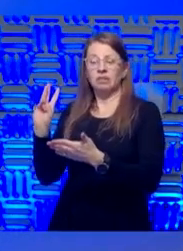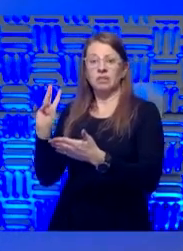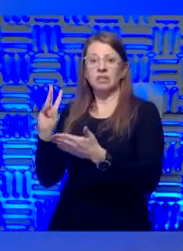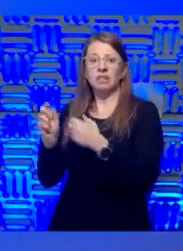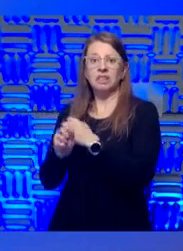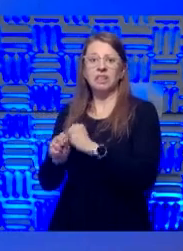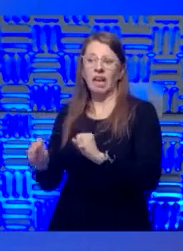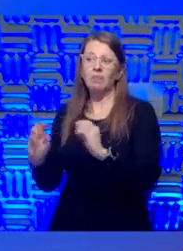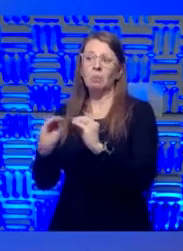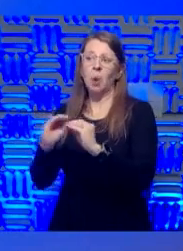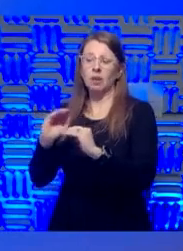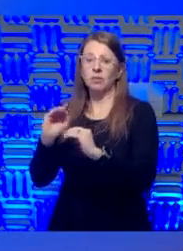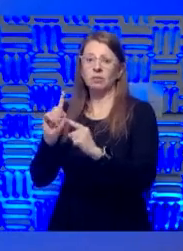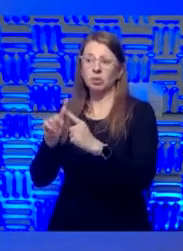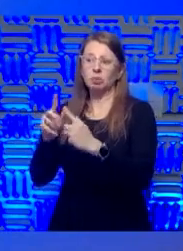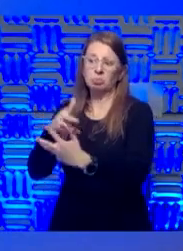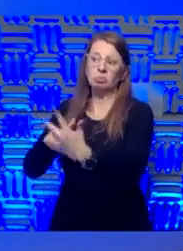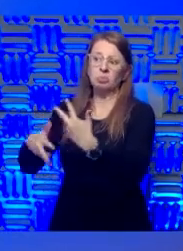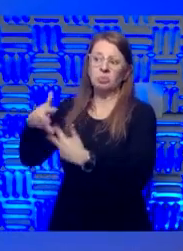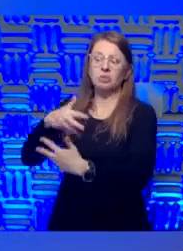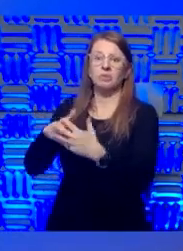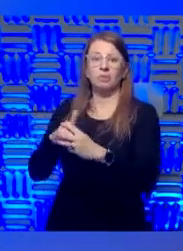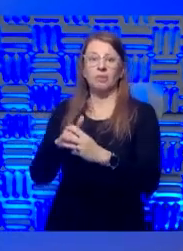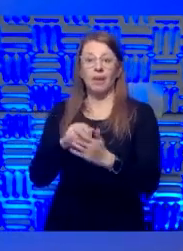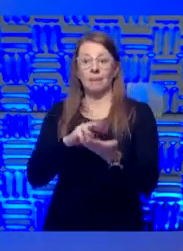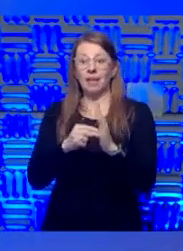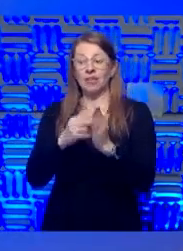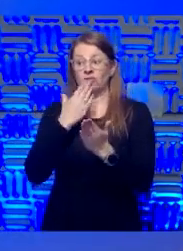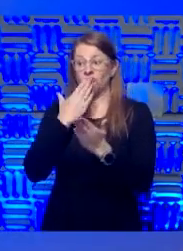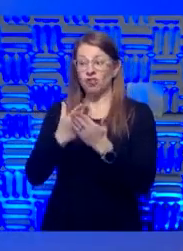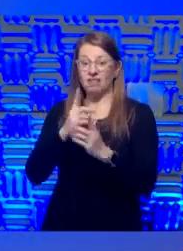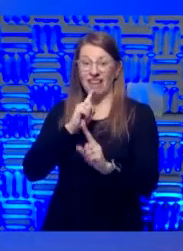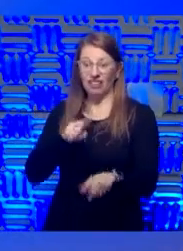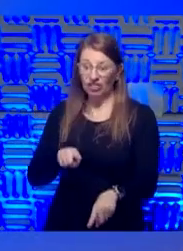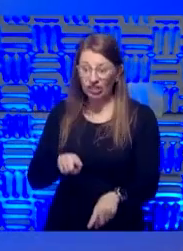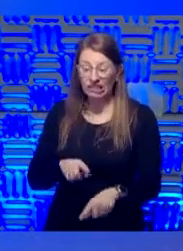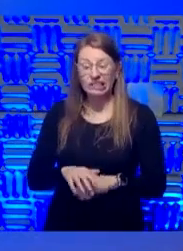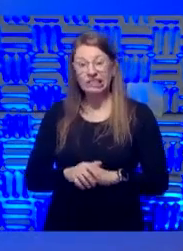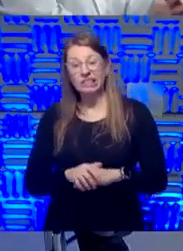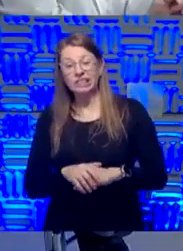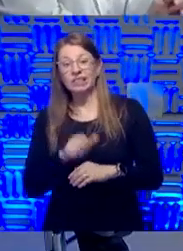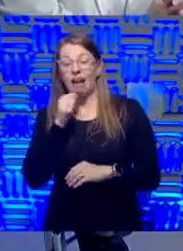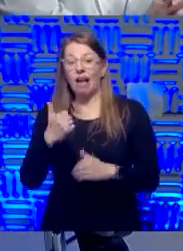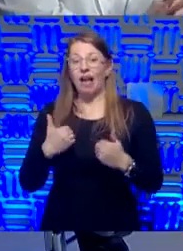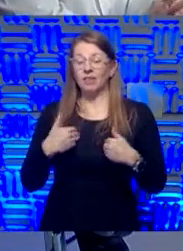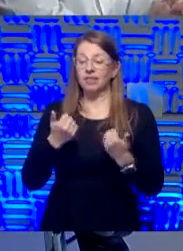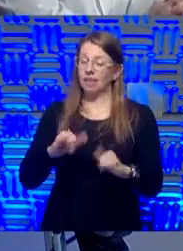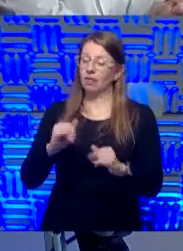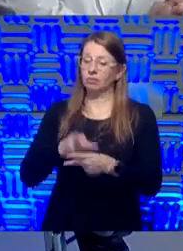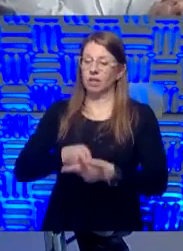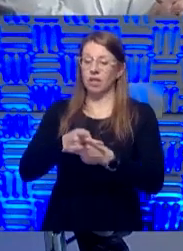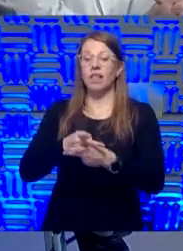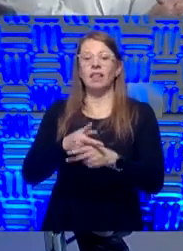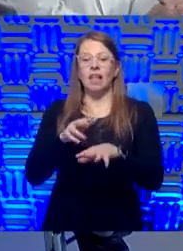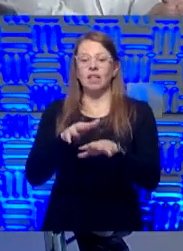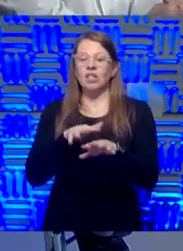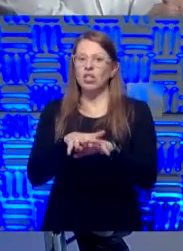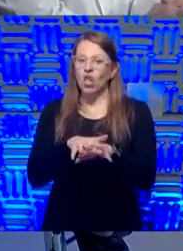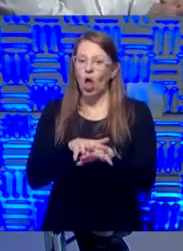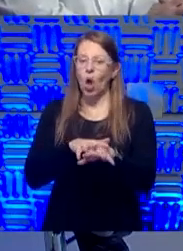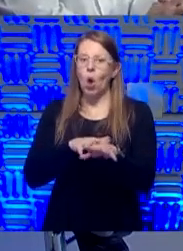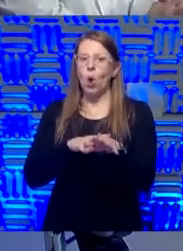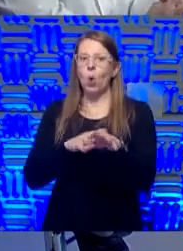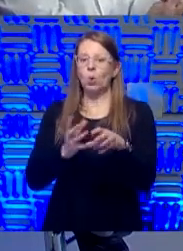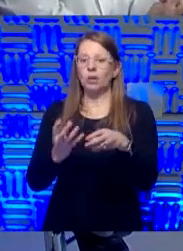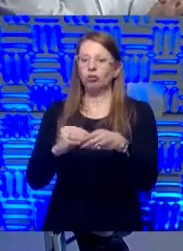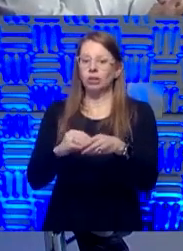think overall, there's probably no good answer. We still need to continue to take some precautions. And Dana, that slow increase in